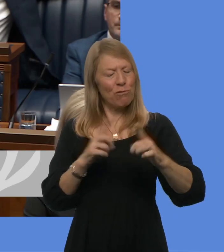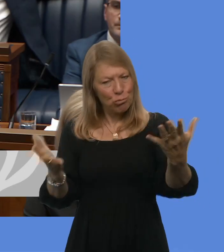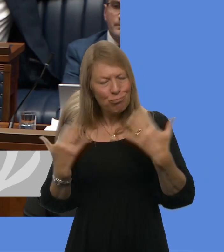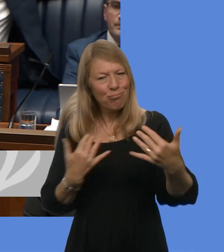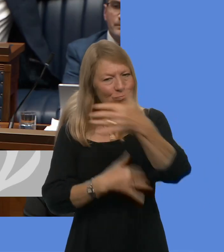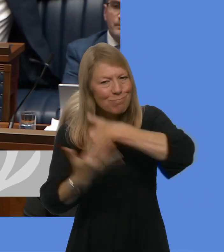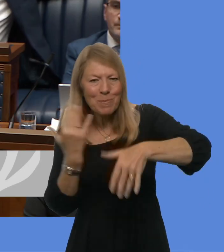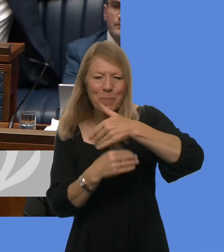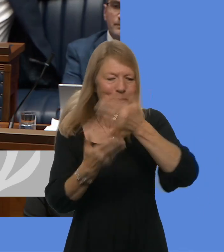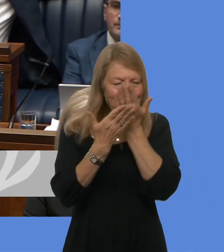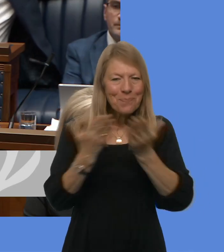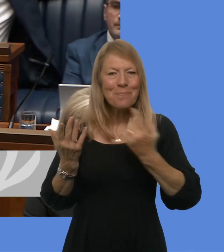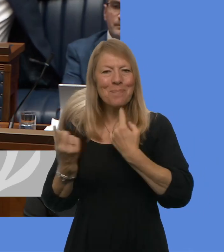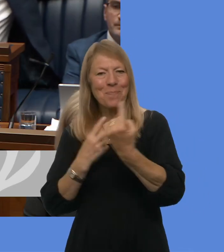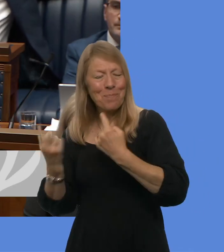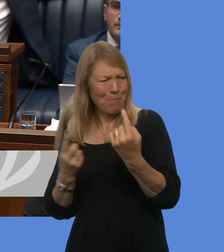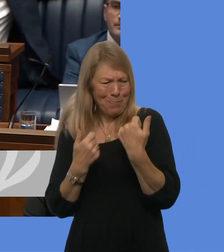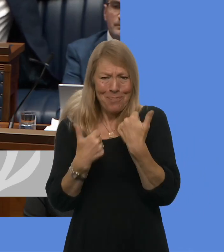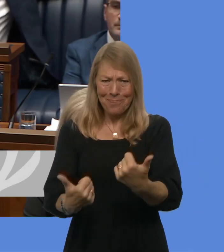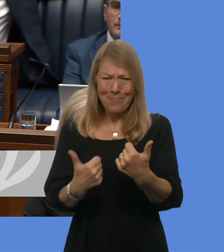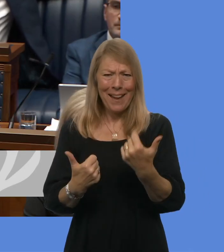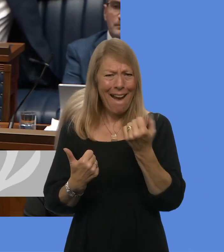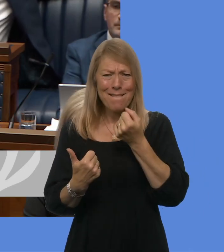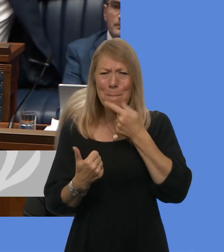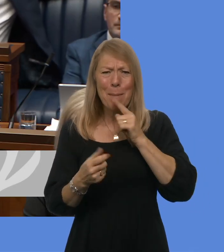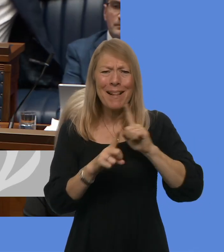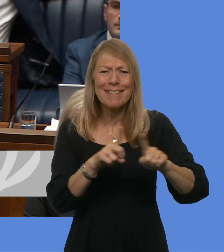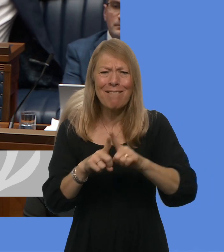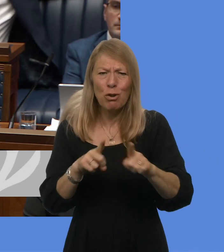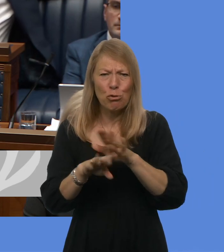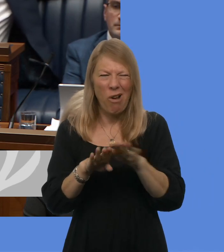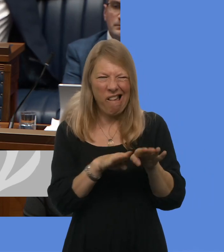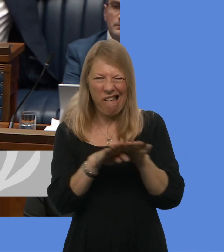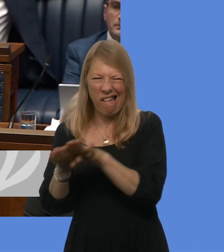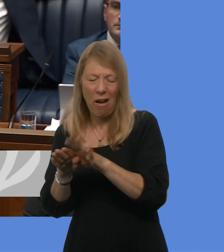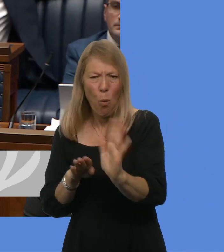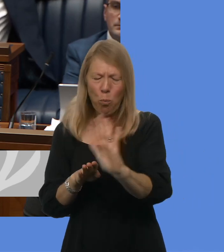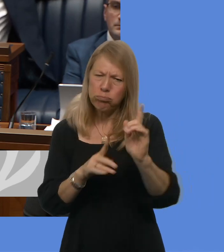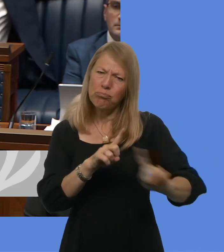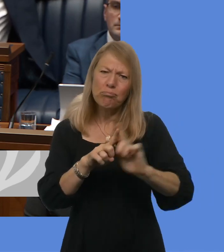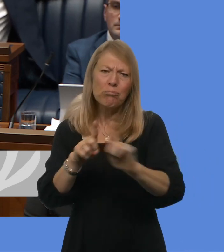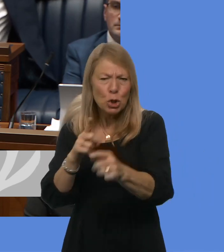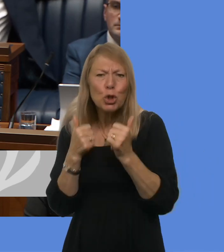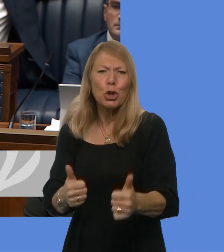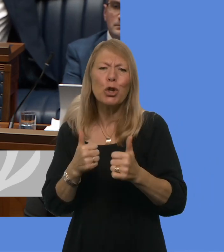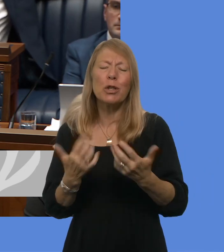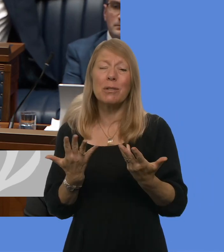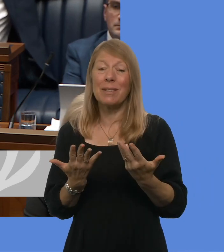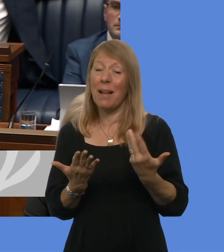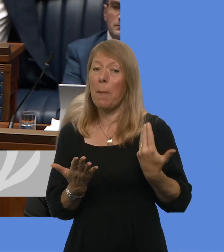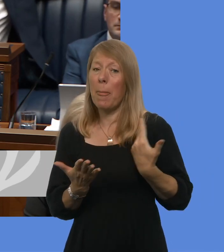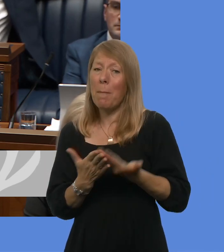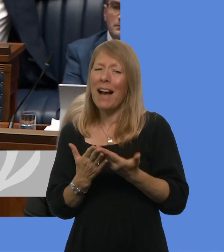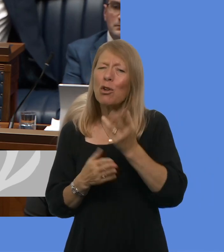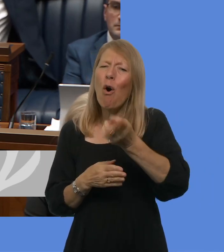respected and indeed celebrated. And that is something that our schools have often been the safe haven within